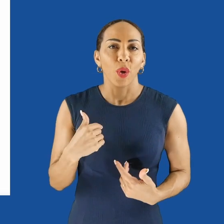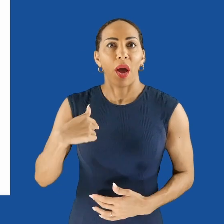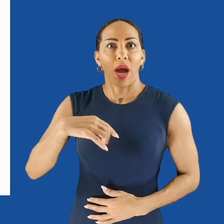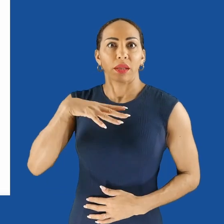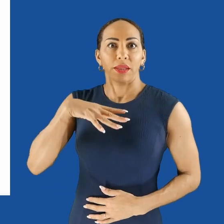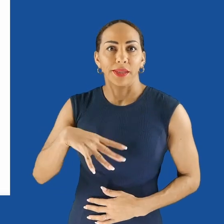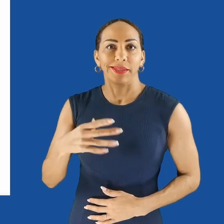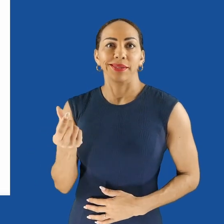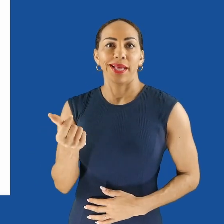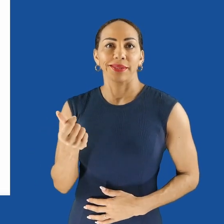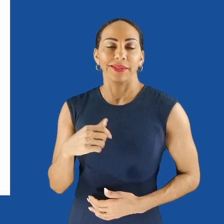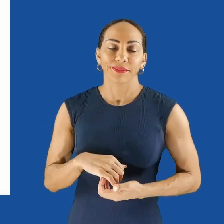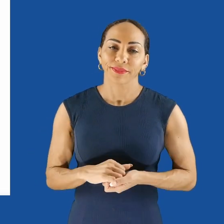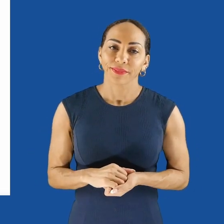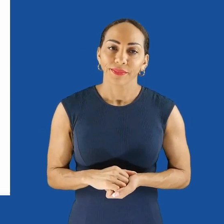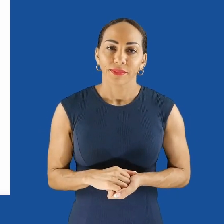need taxis.